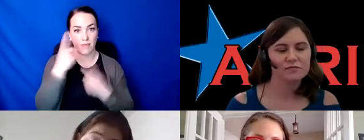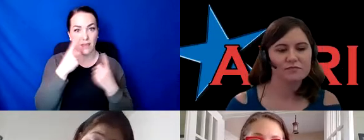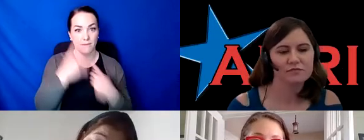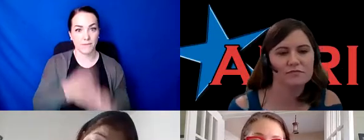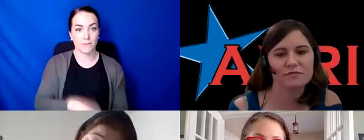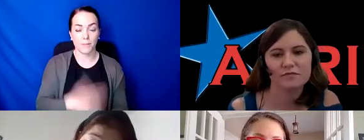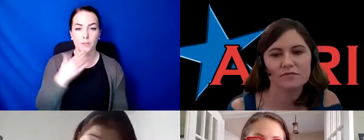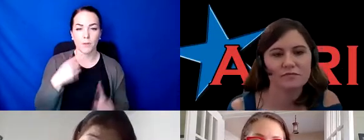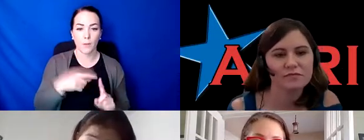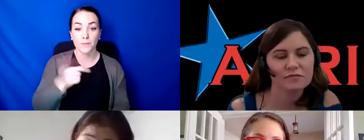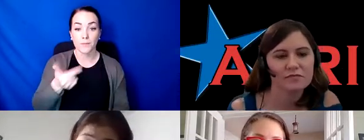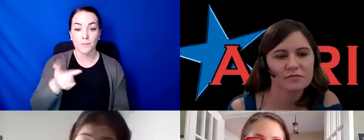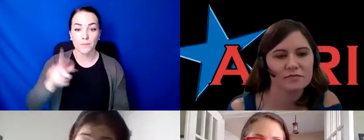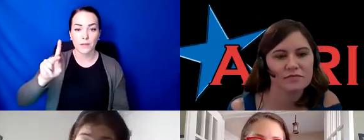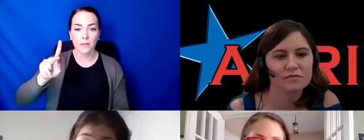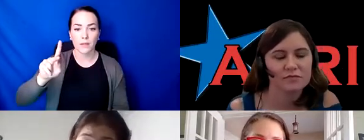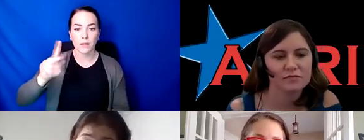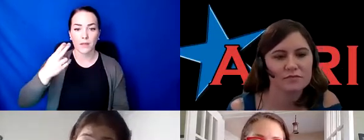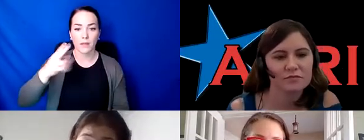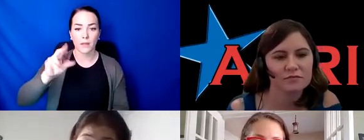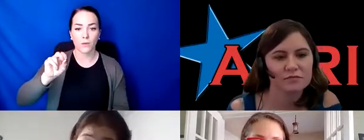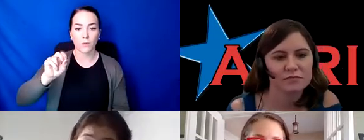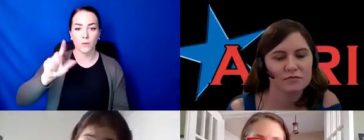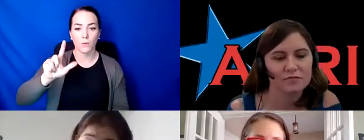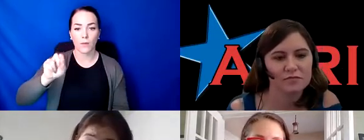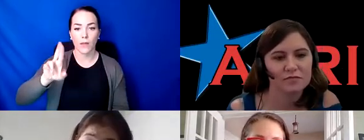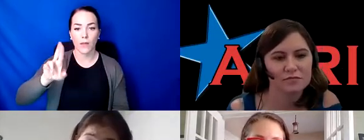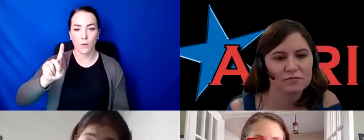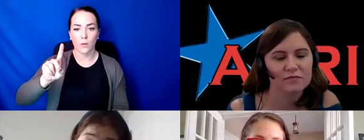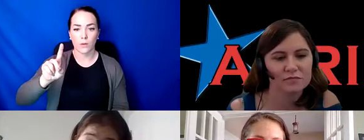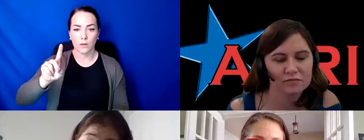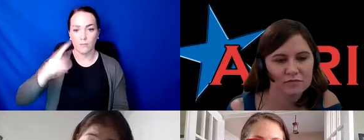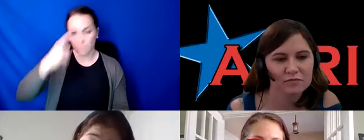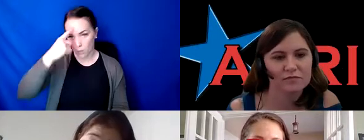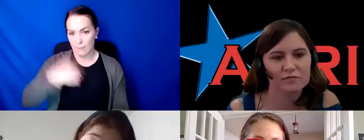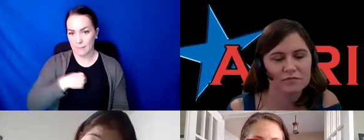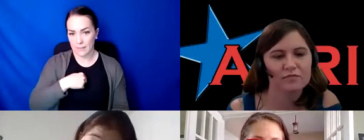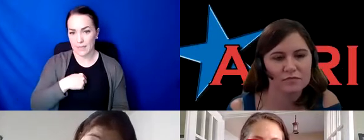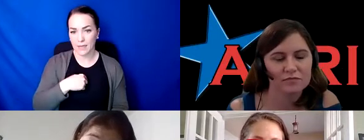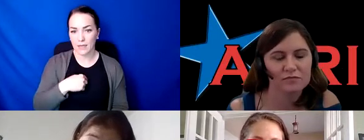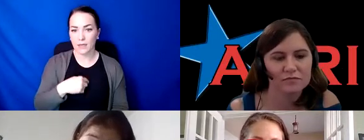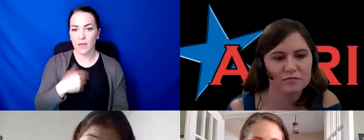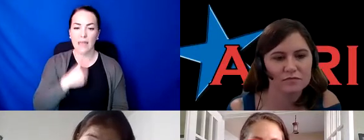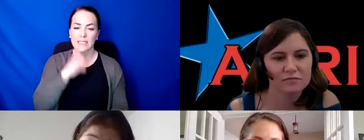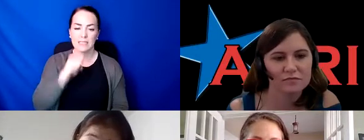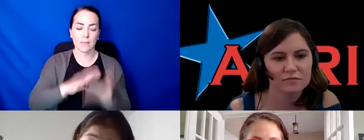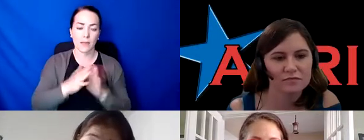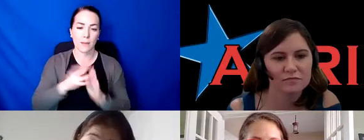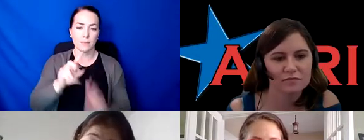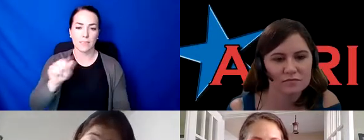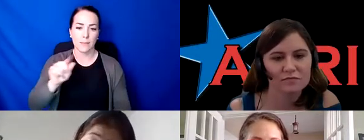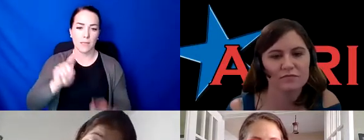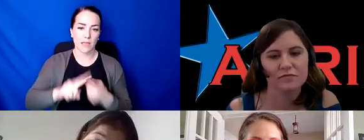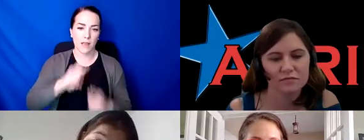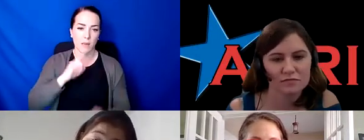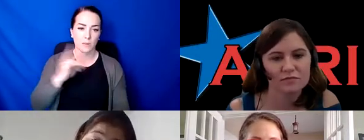on invisible and visible disabilities, I myself didn't become disabled till I was around 18